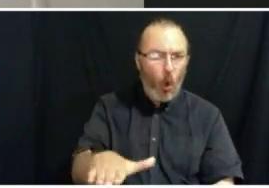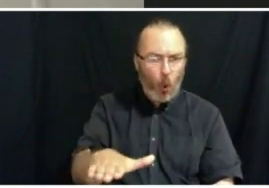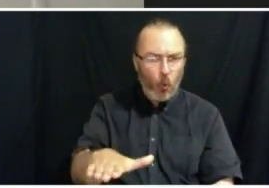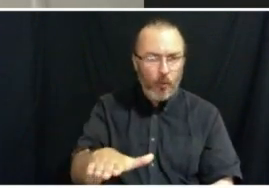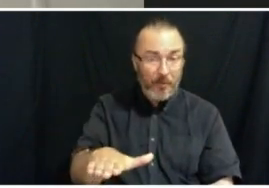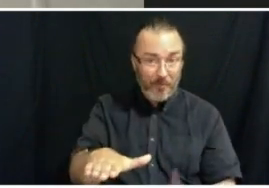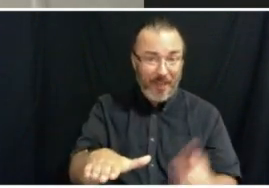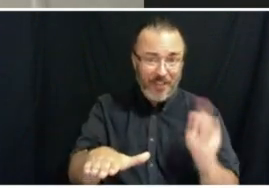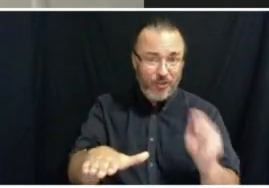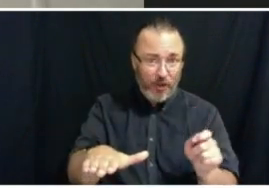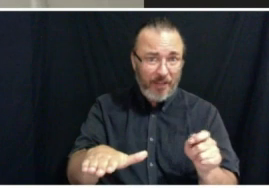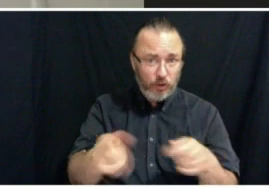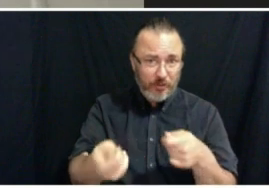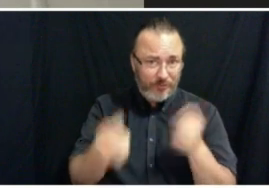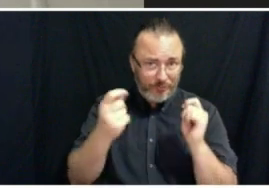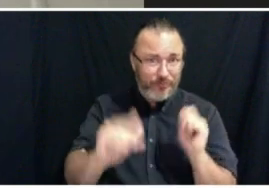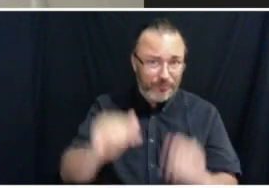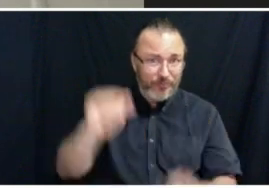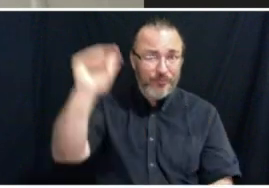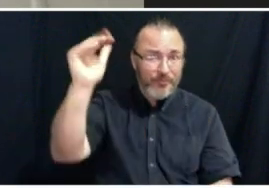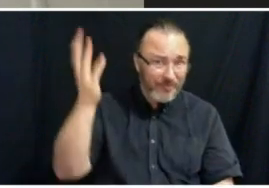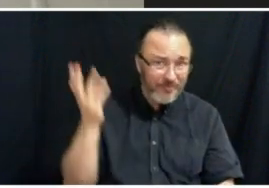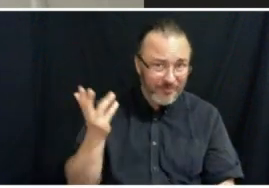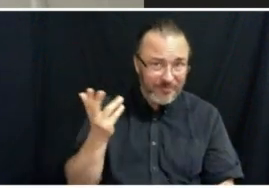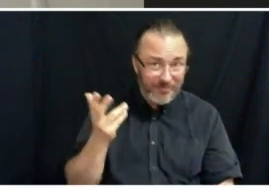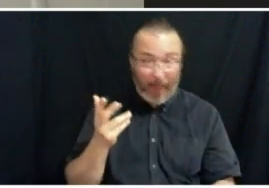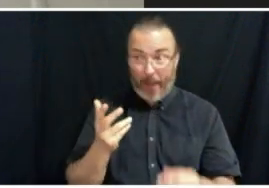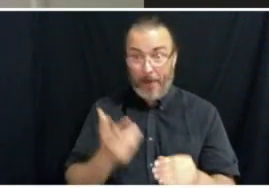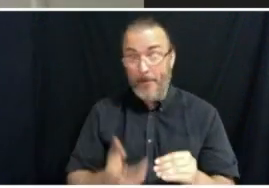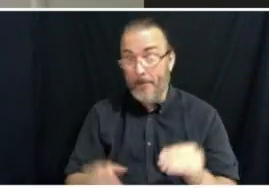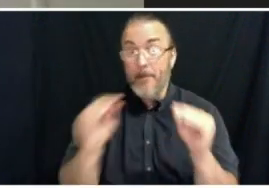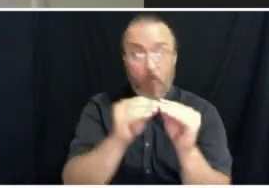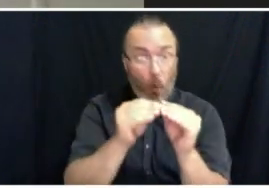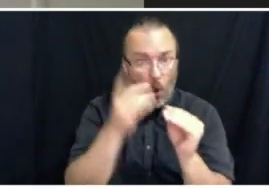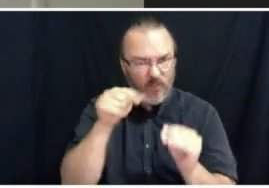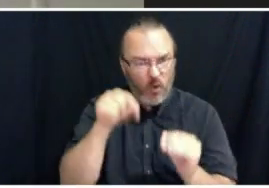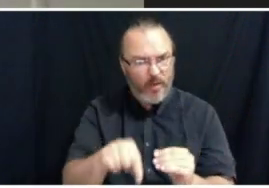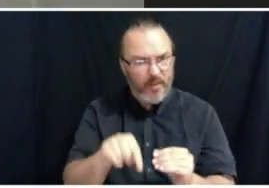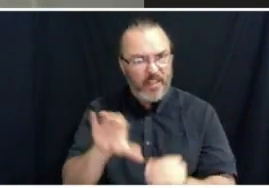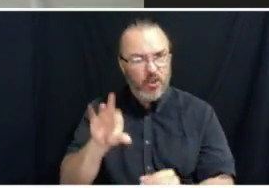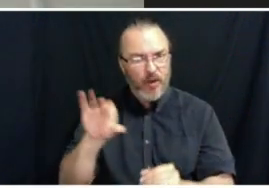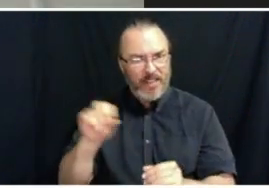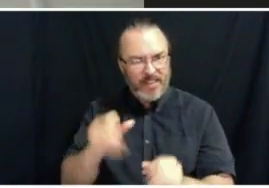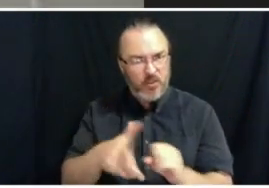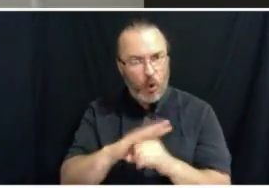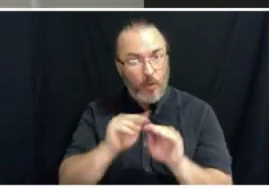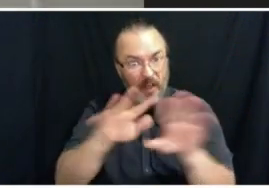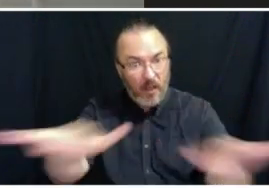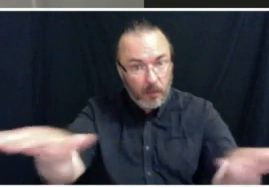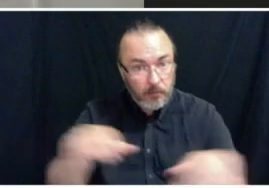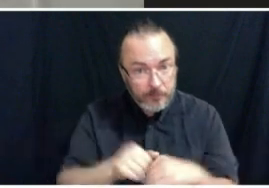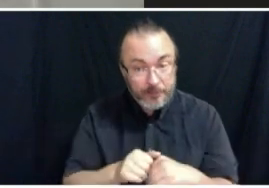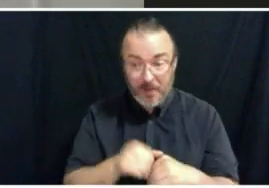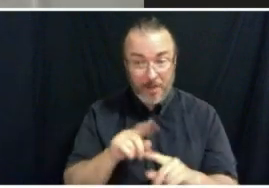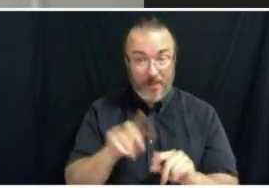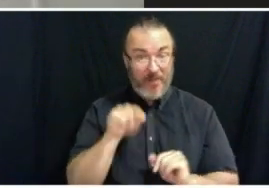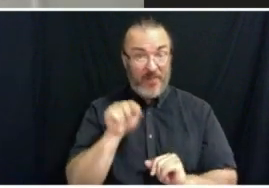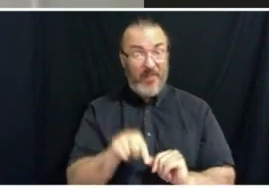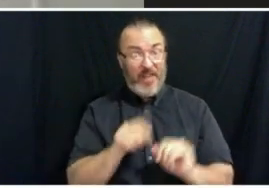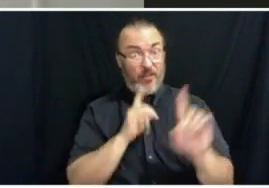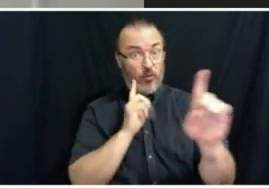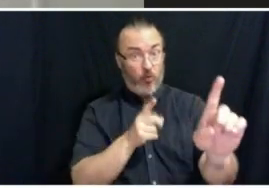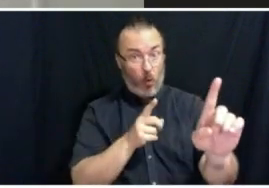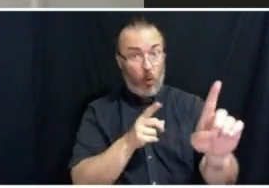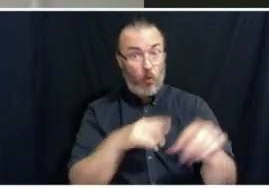change even now more with this crisis. So in that regard, this campaign that also Gordon was mentioning